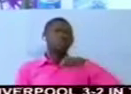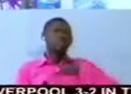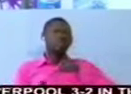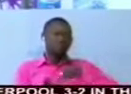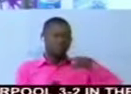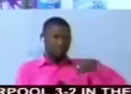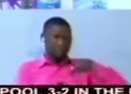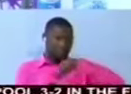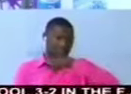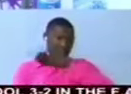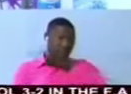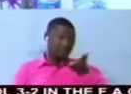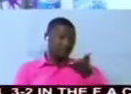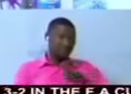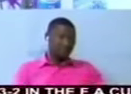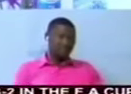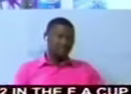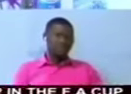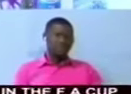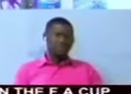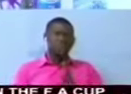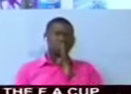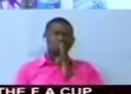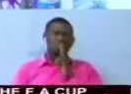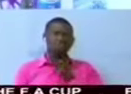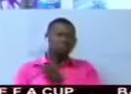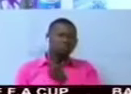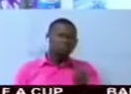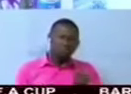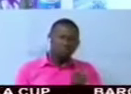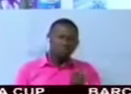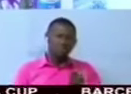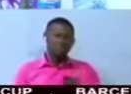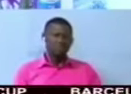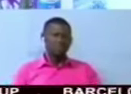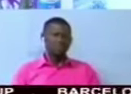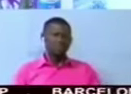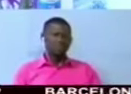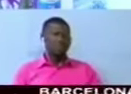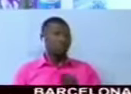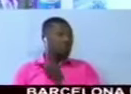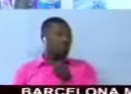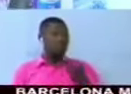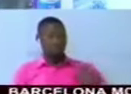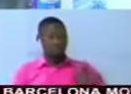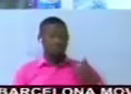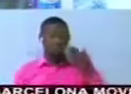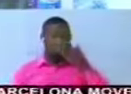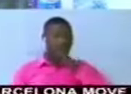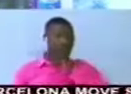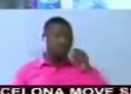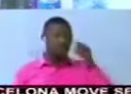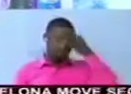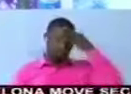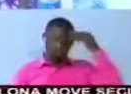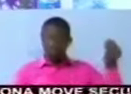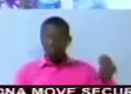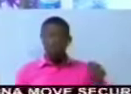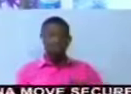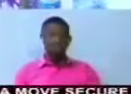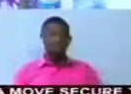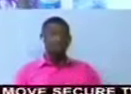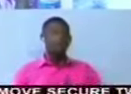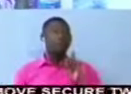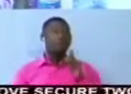those? Ñoo ñan la. Ñooñu nag seen tour téyewuma ko. Those people, I didn't know their name. Xanaa ñi toog ak ñoom. And only